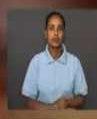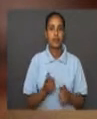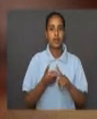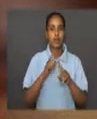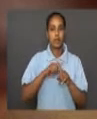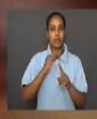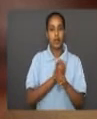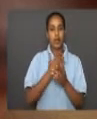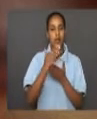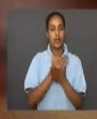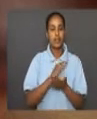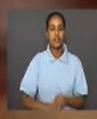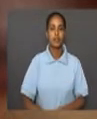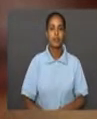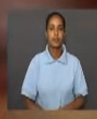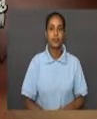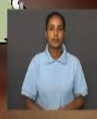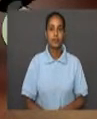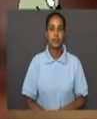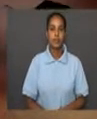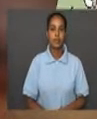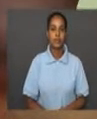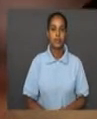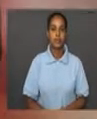Let's get back to our lesson.